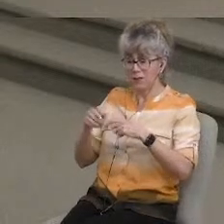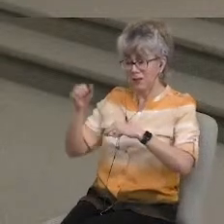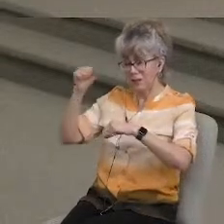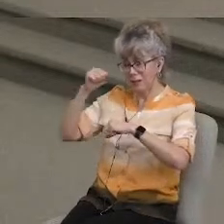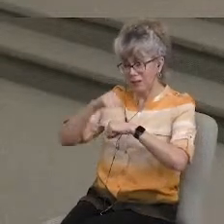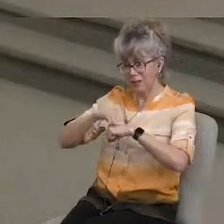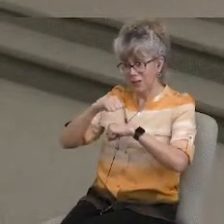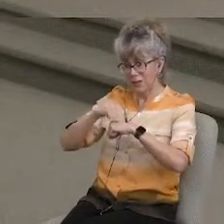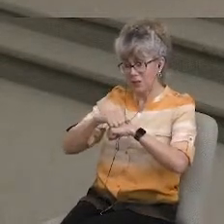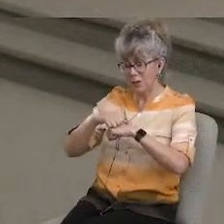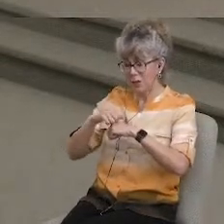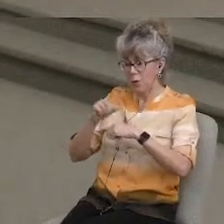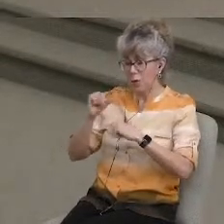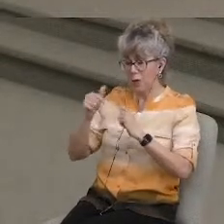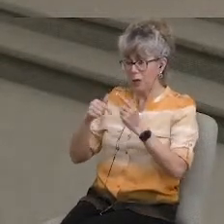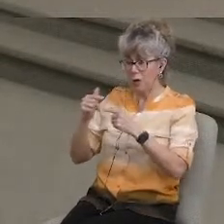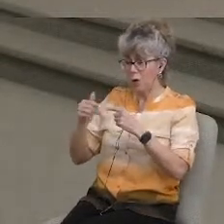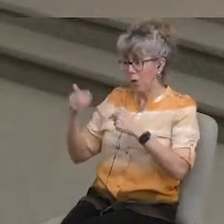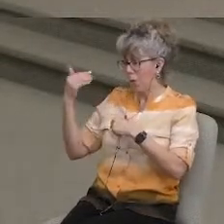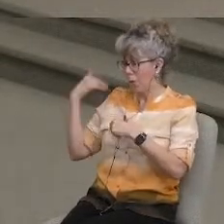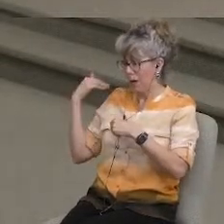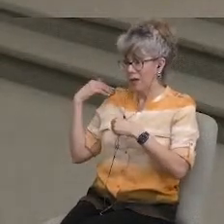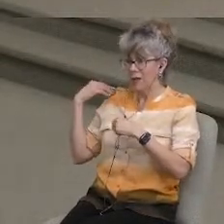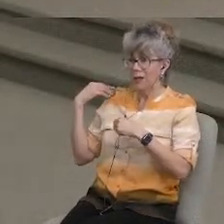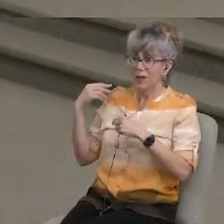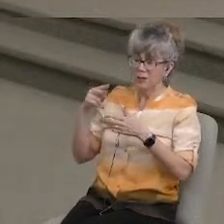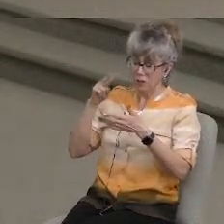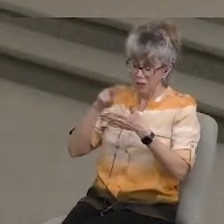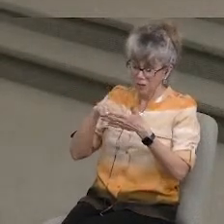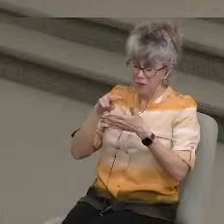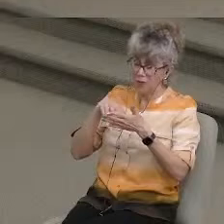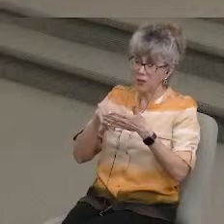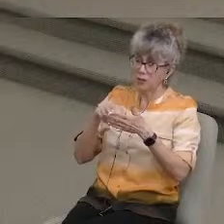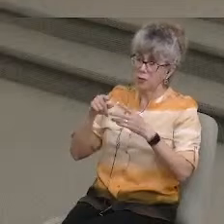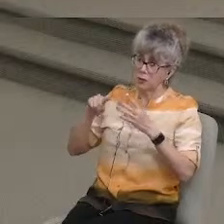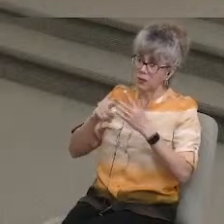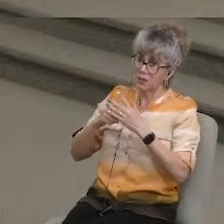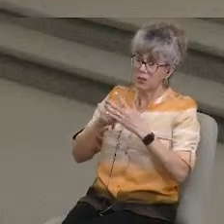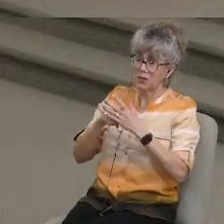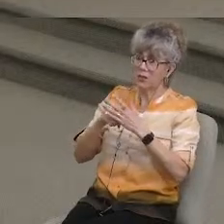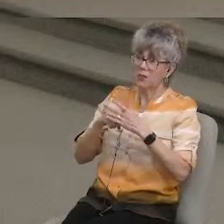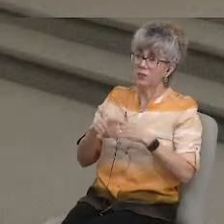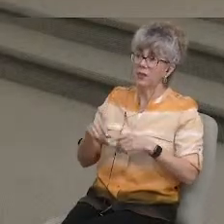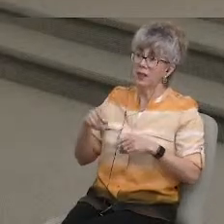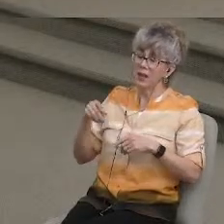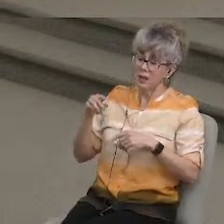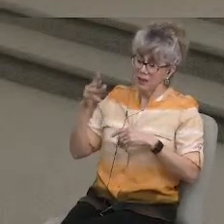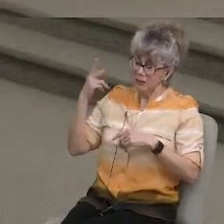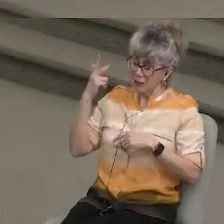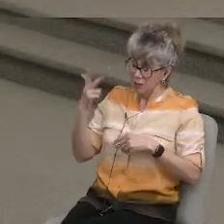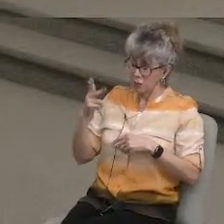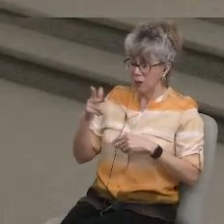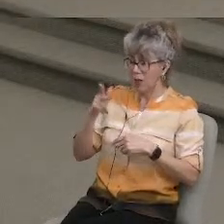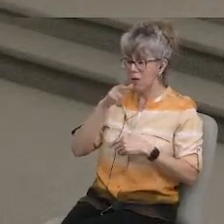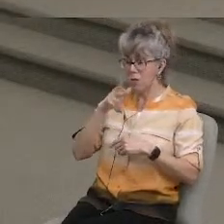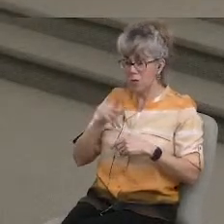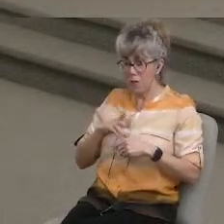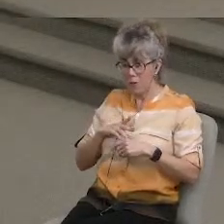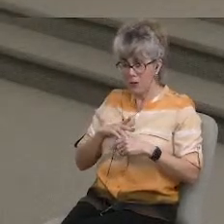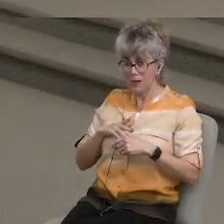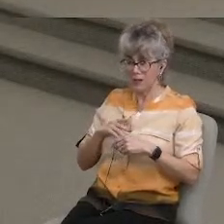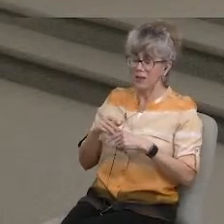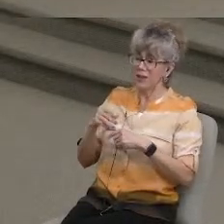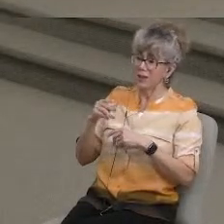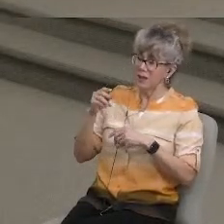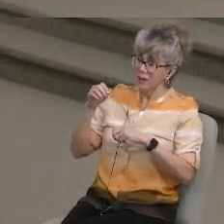We're kind of back to the verse that we started out with, Mark 16, 1 through 3. These three women, they